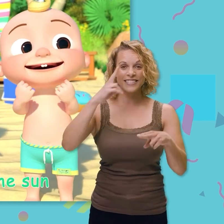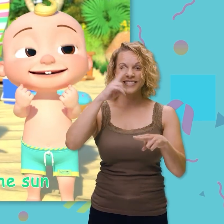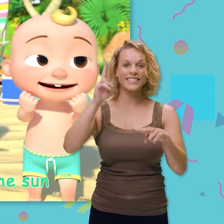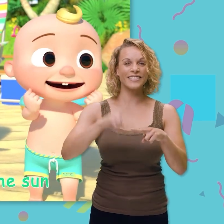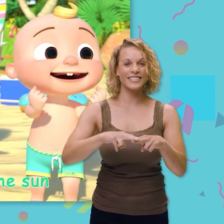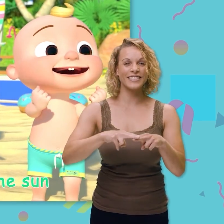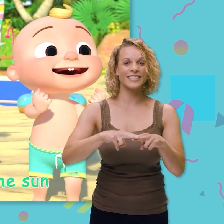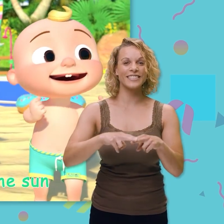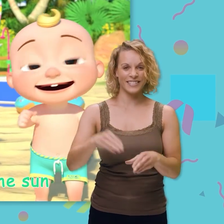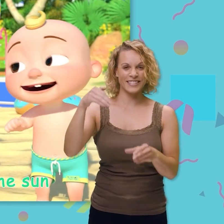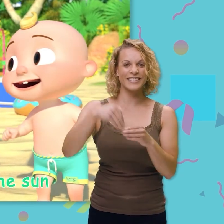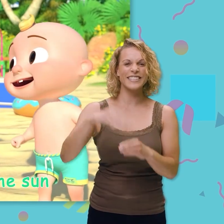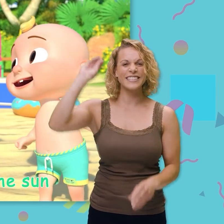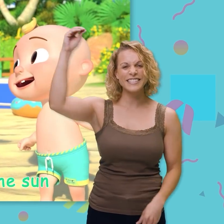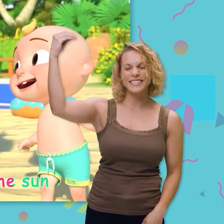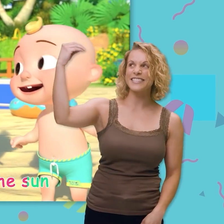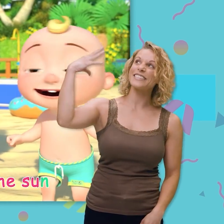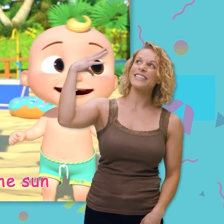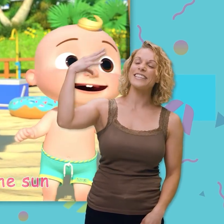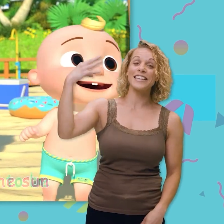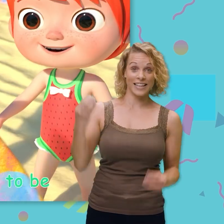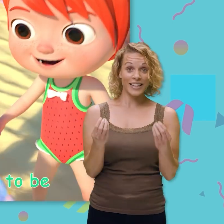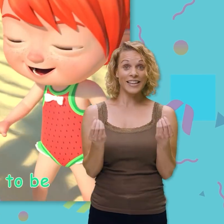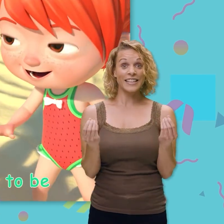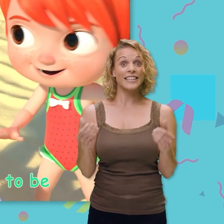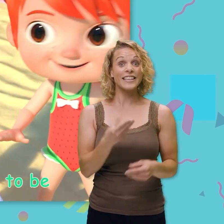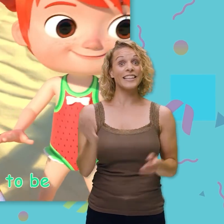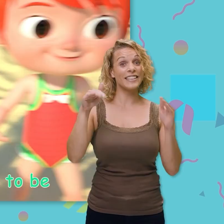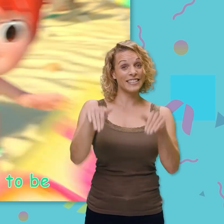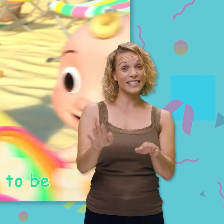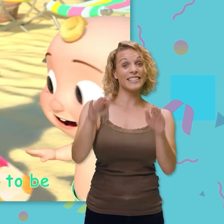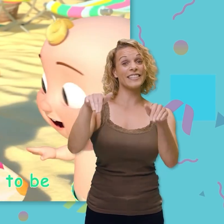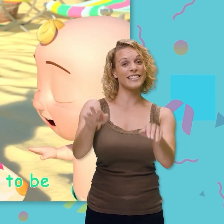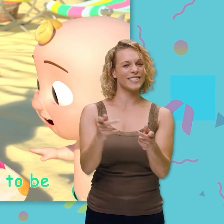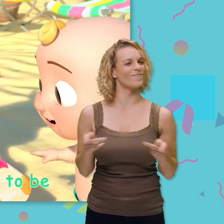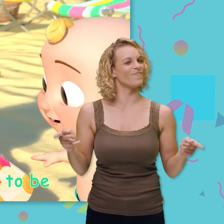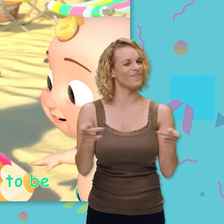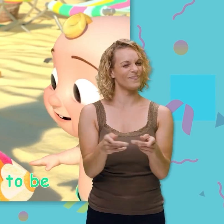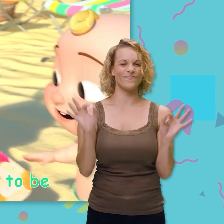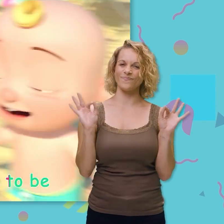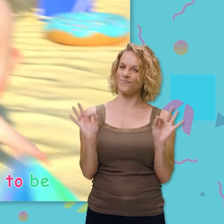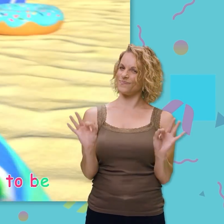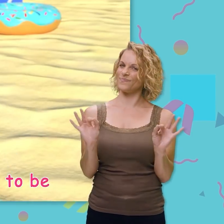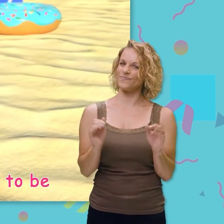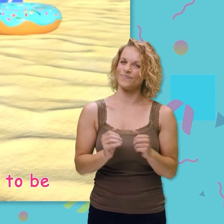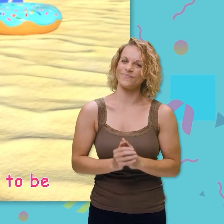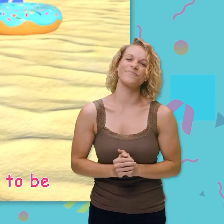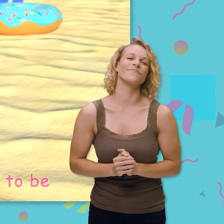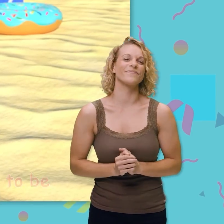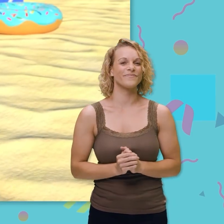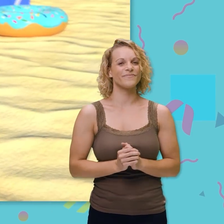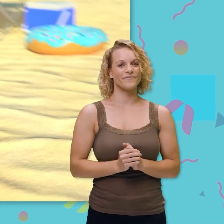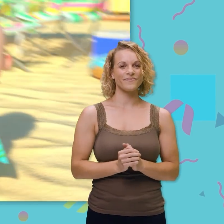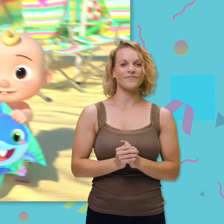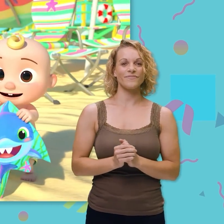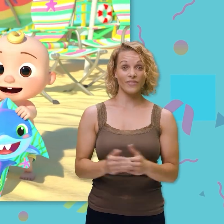we'll have some fun out in the sun. The sand and sea's the place to be.